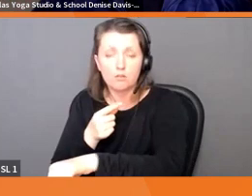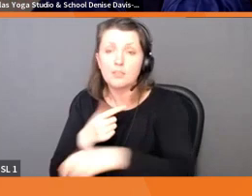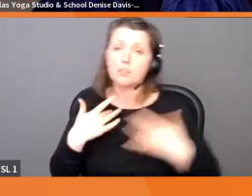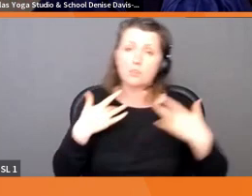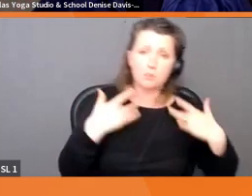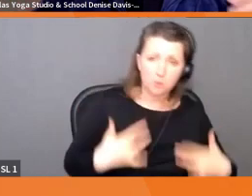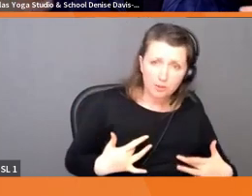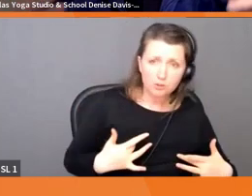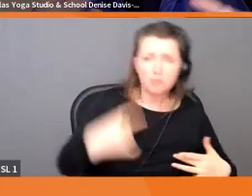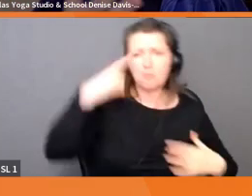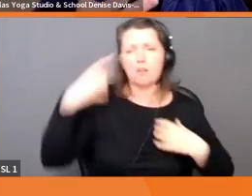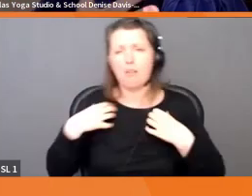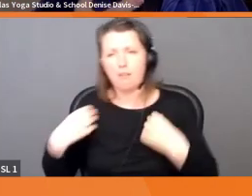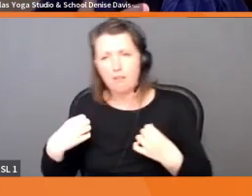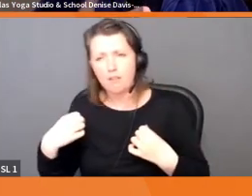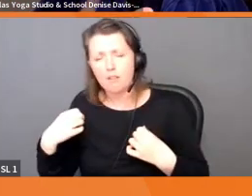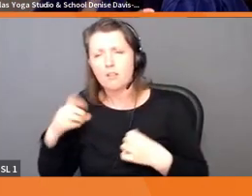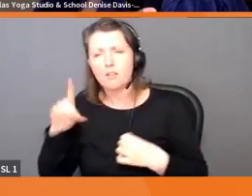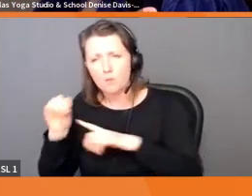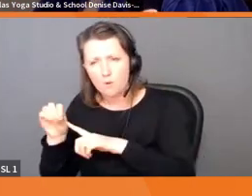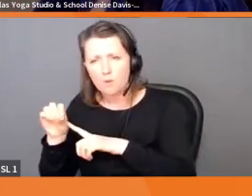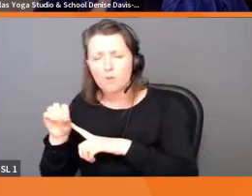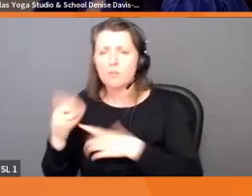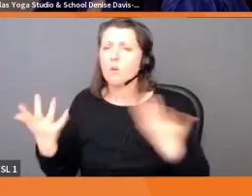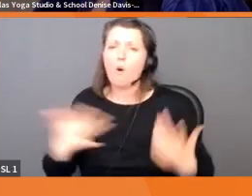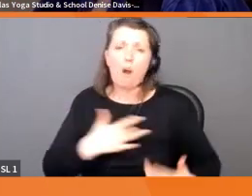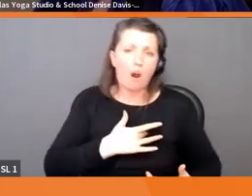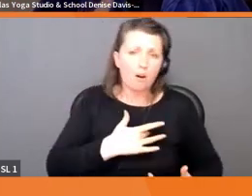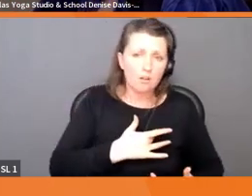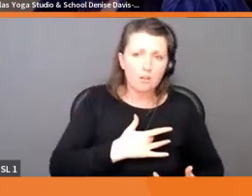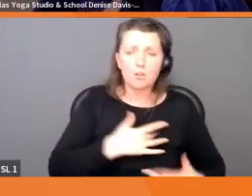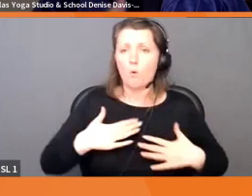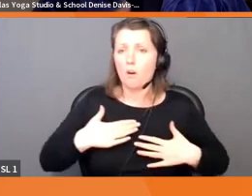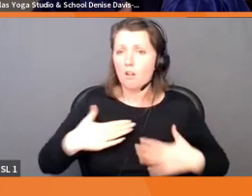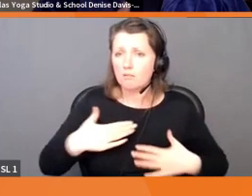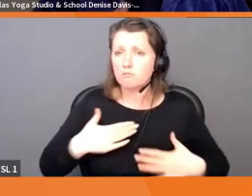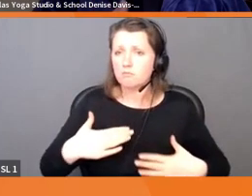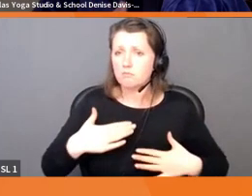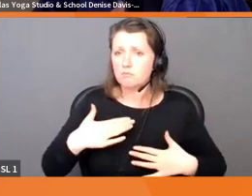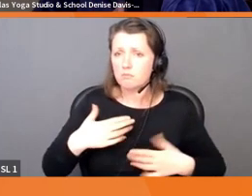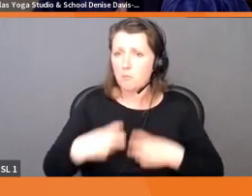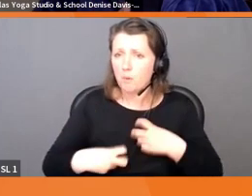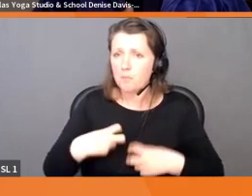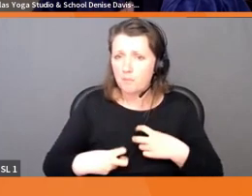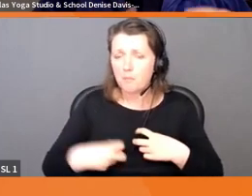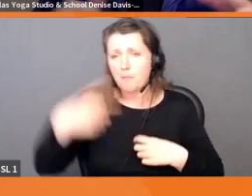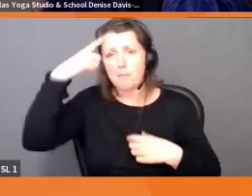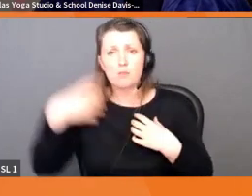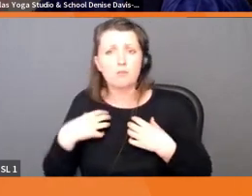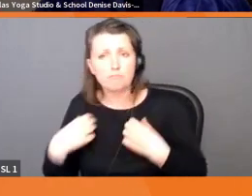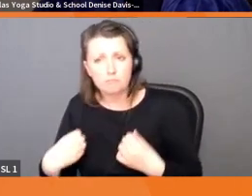is not genetic, right? Our heart disease, respiratory disorders, mental disorders,